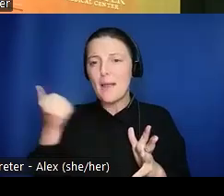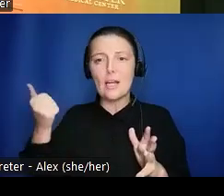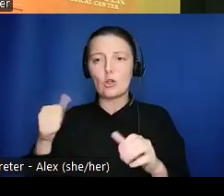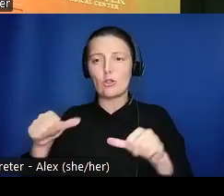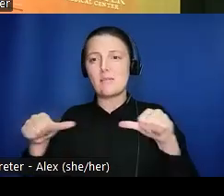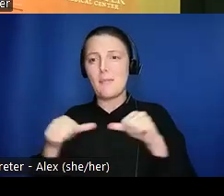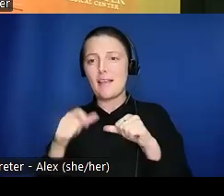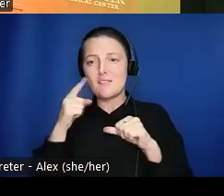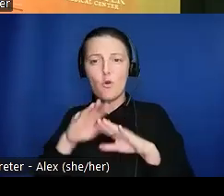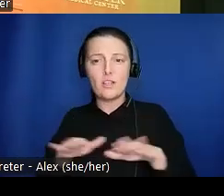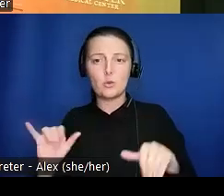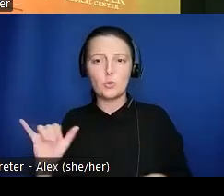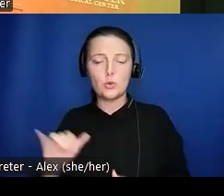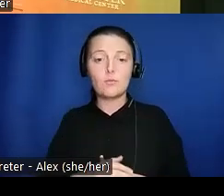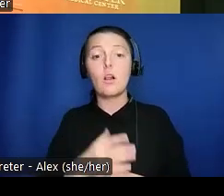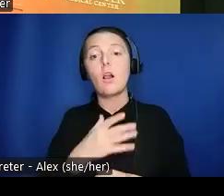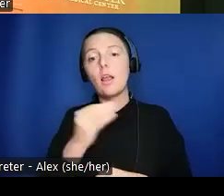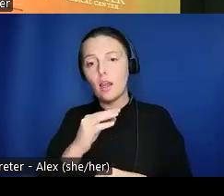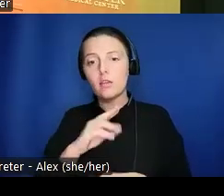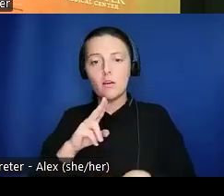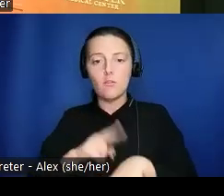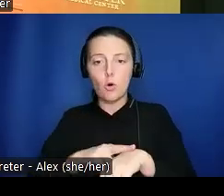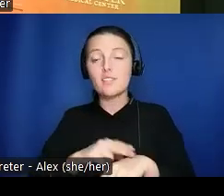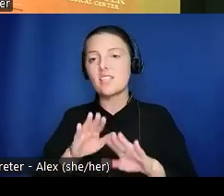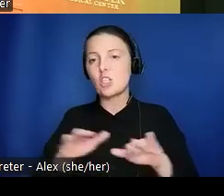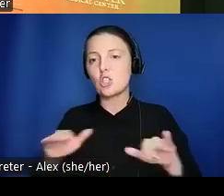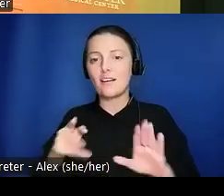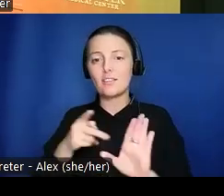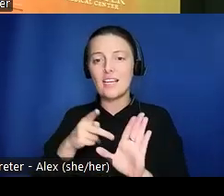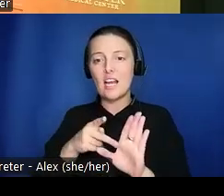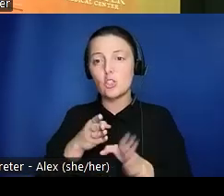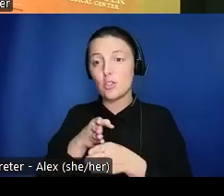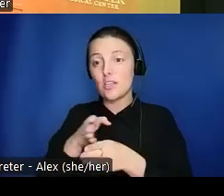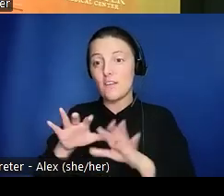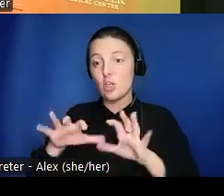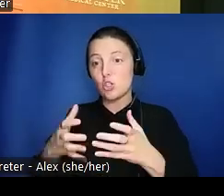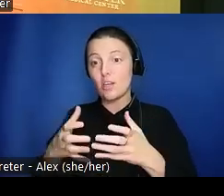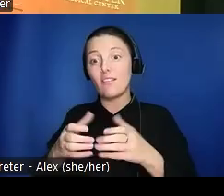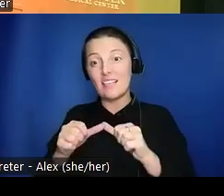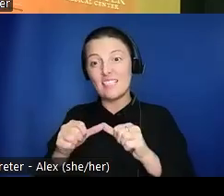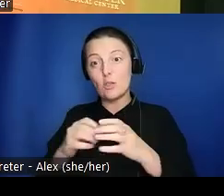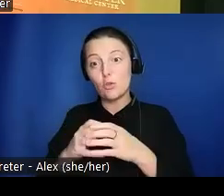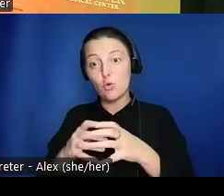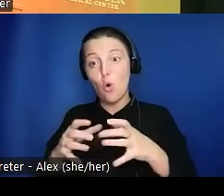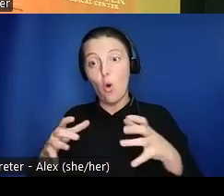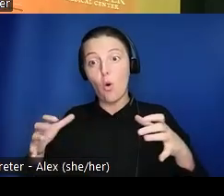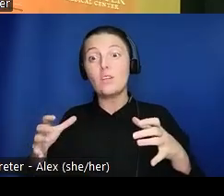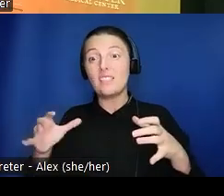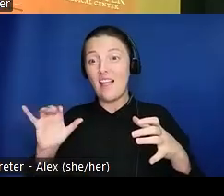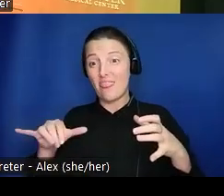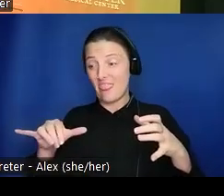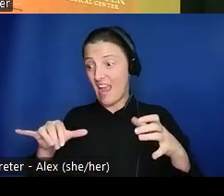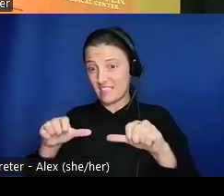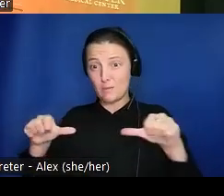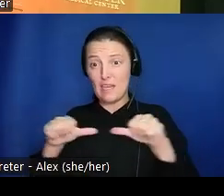child psychiatry division is growing, it's beginning to run out of the space as well. And also